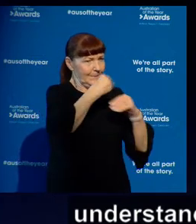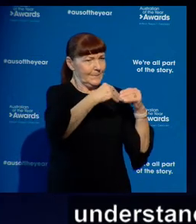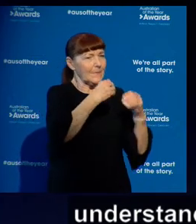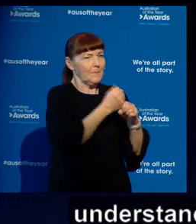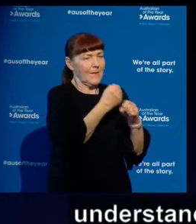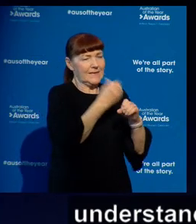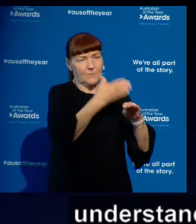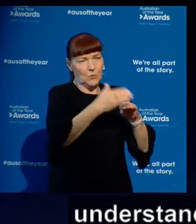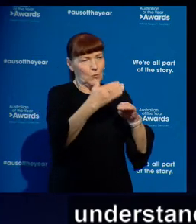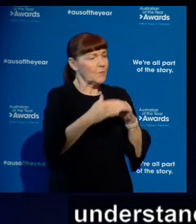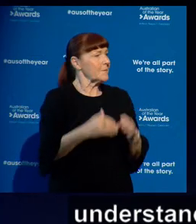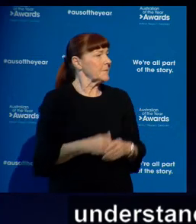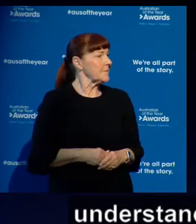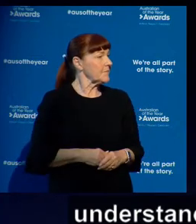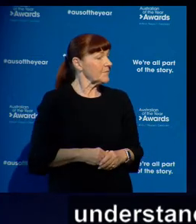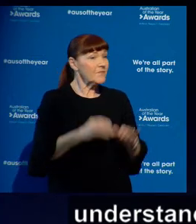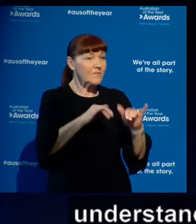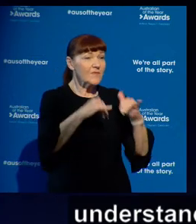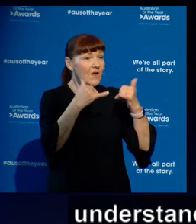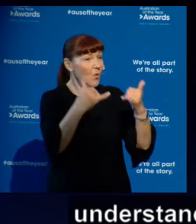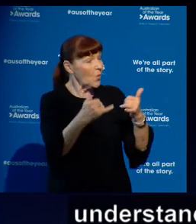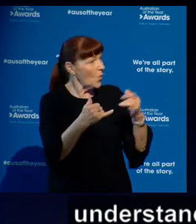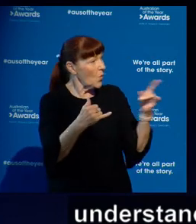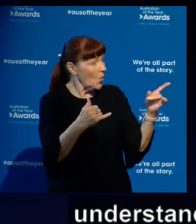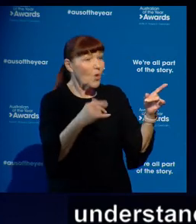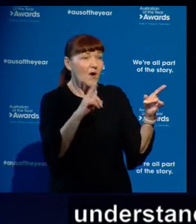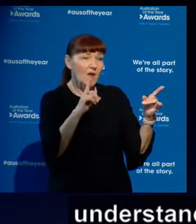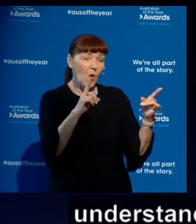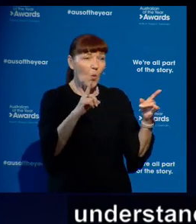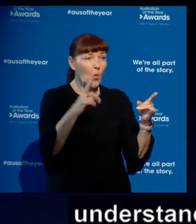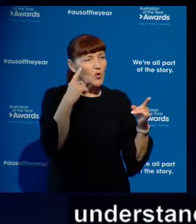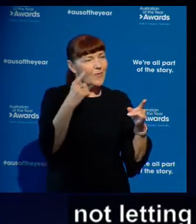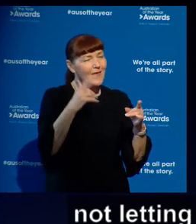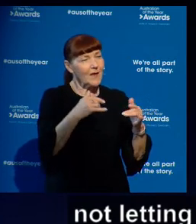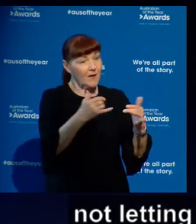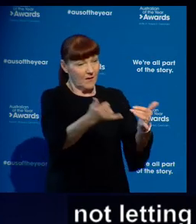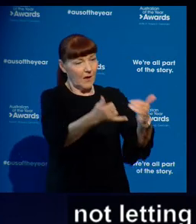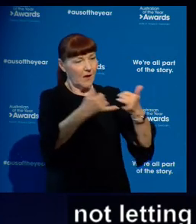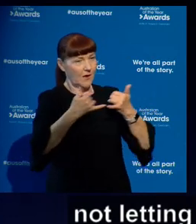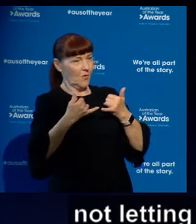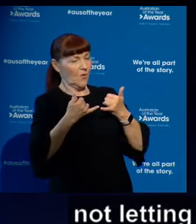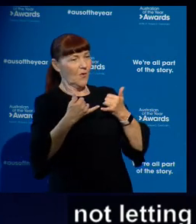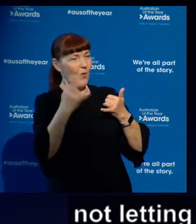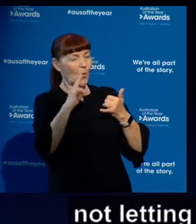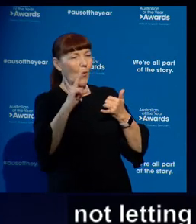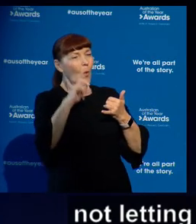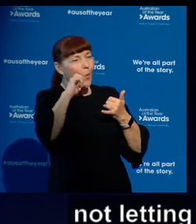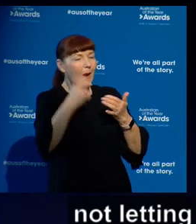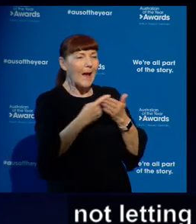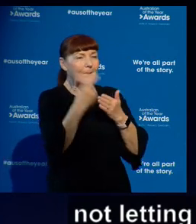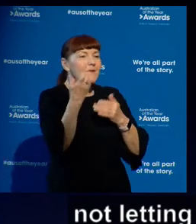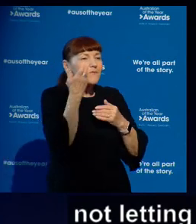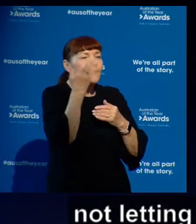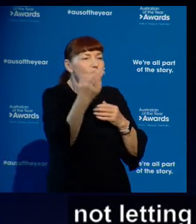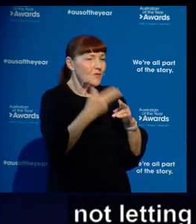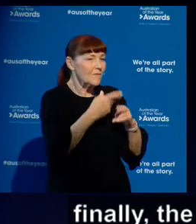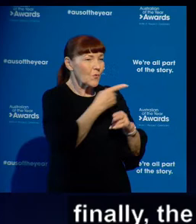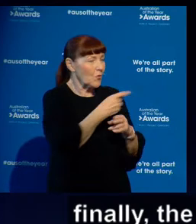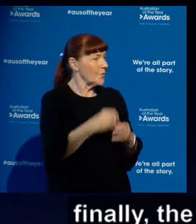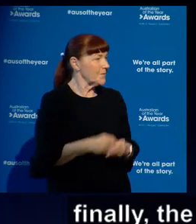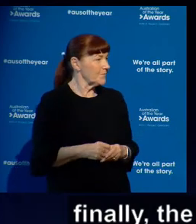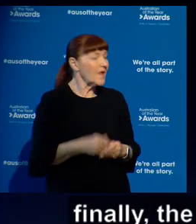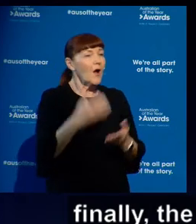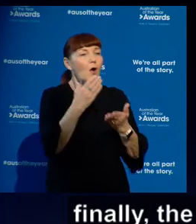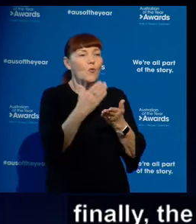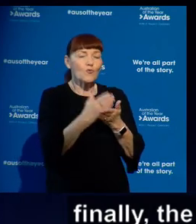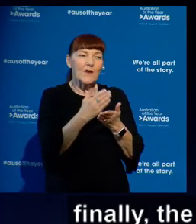finally, the award, what impact do you think it will have on delivering the work that you do? What I'm really hoping